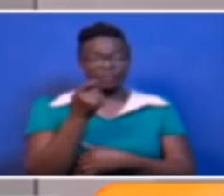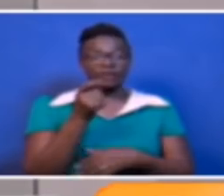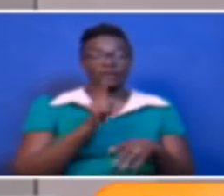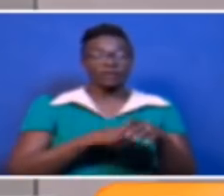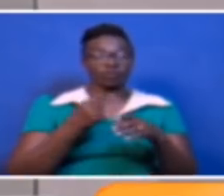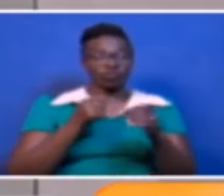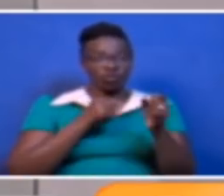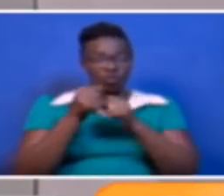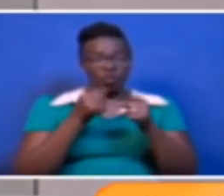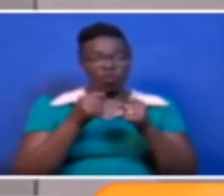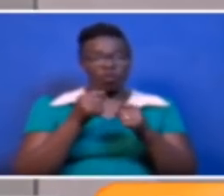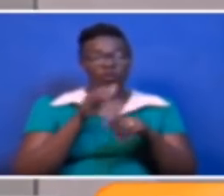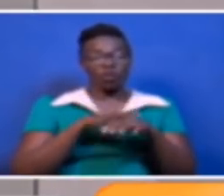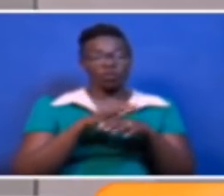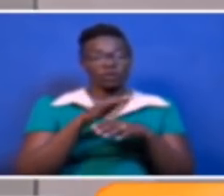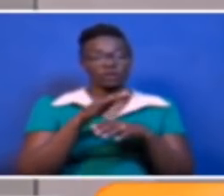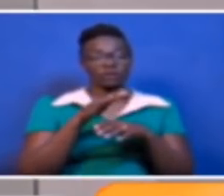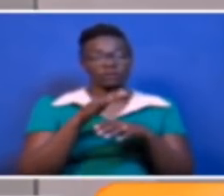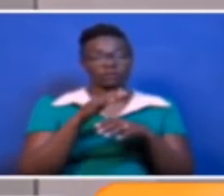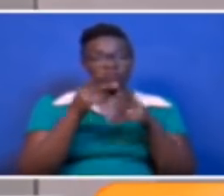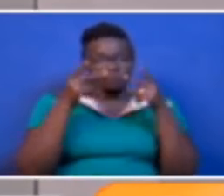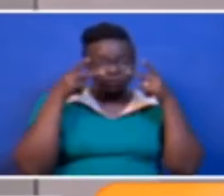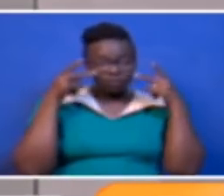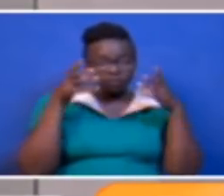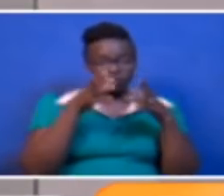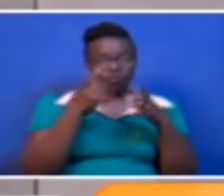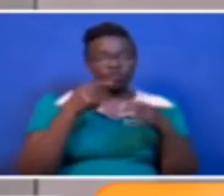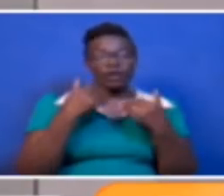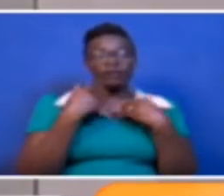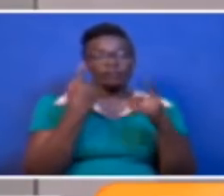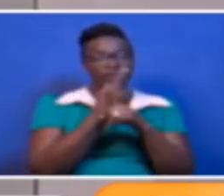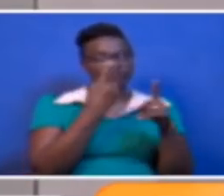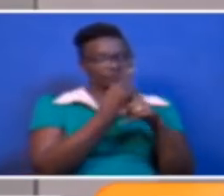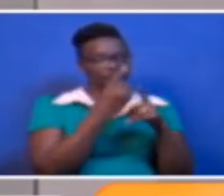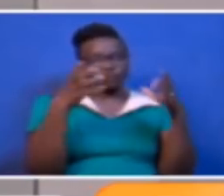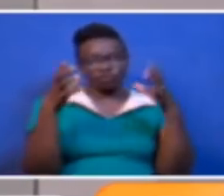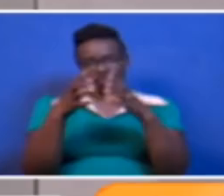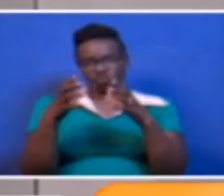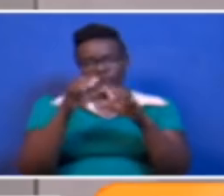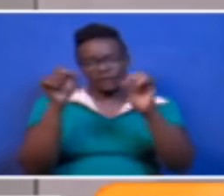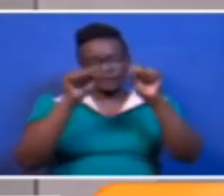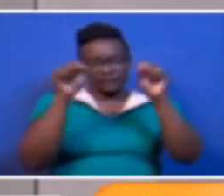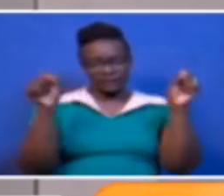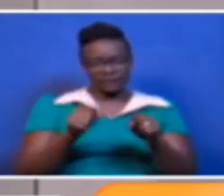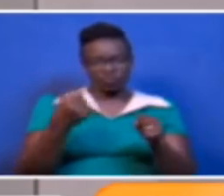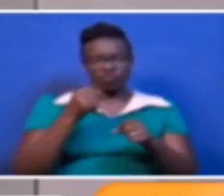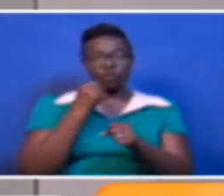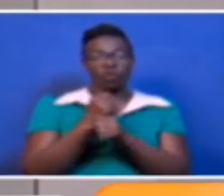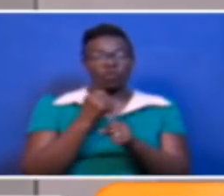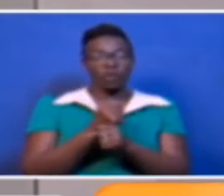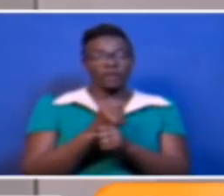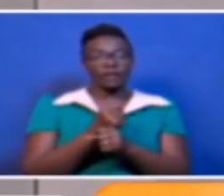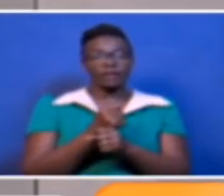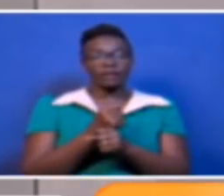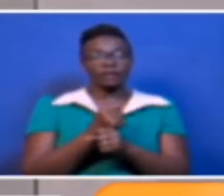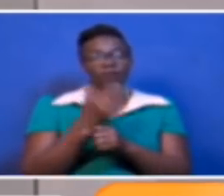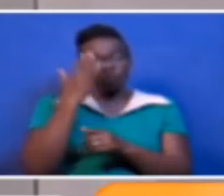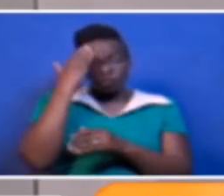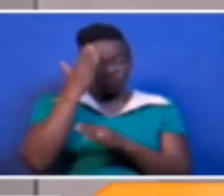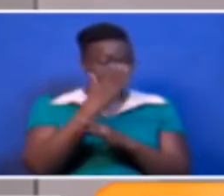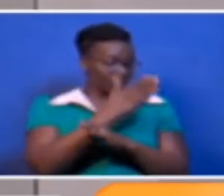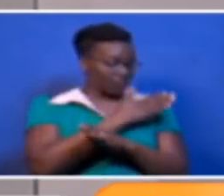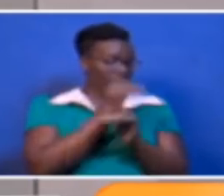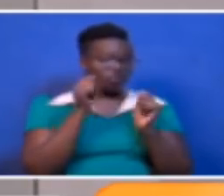that we have kind of a multi-agency system where we work. You know, before you'd